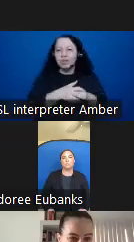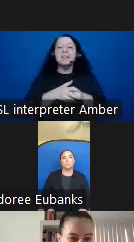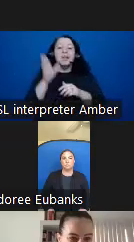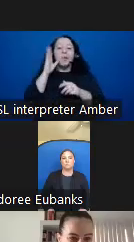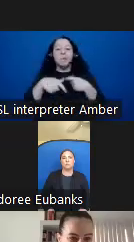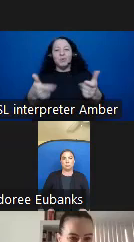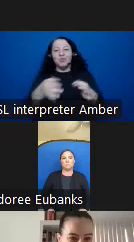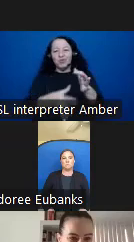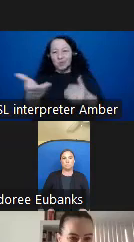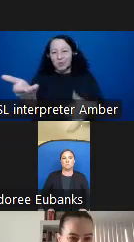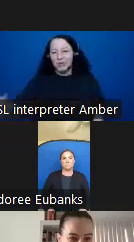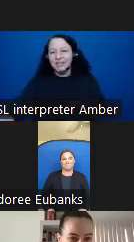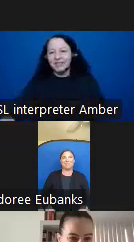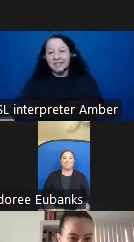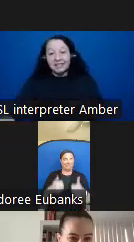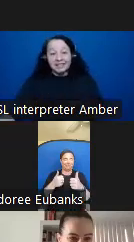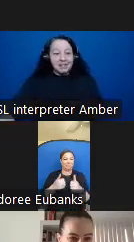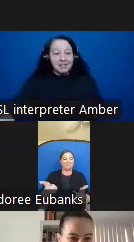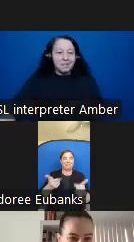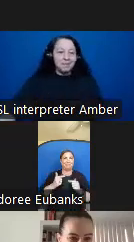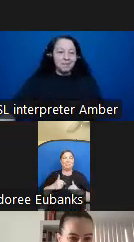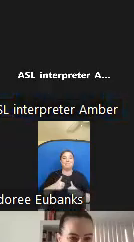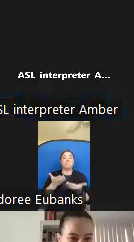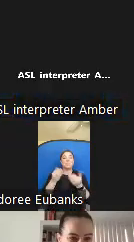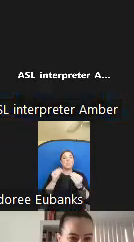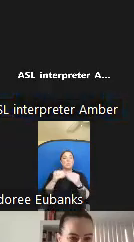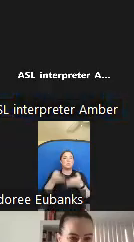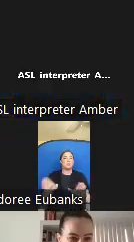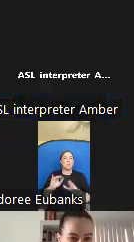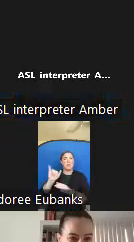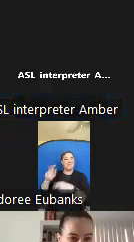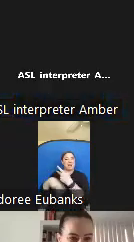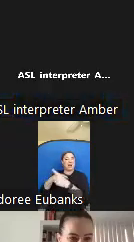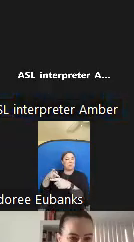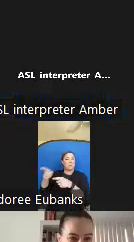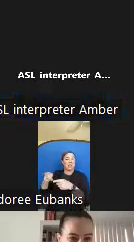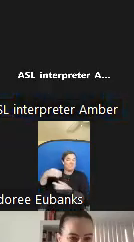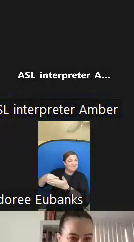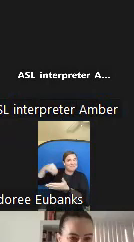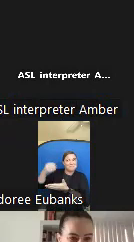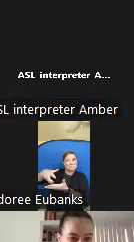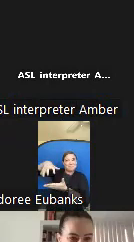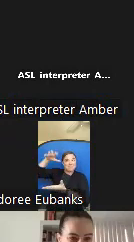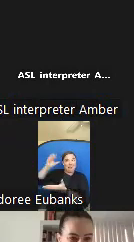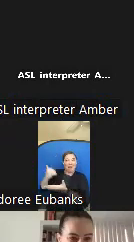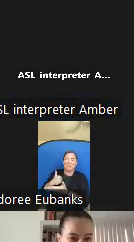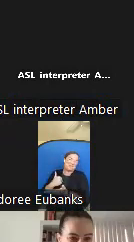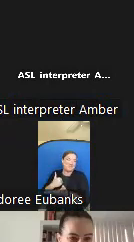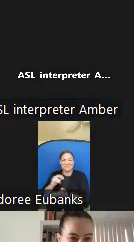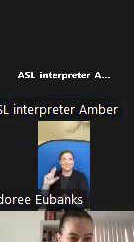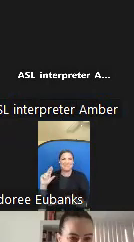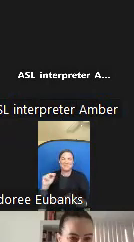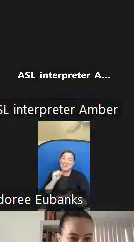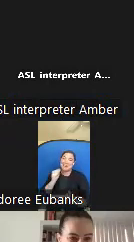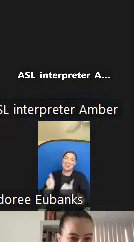spectrum. In general, potters and ceramicists are not the professions where great fortunes are thought to have been made, at least not for most